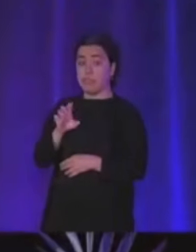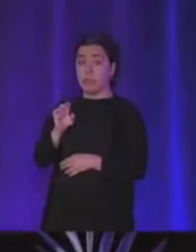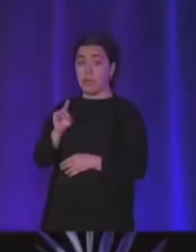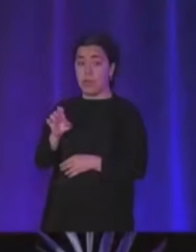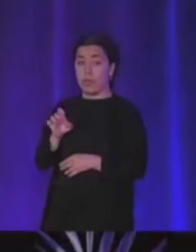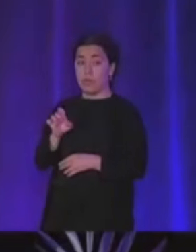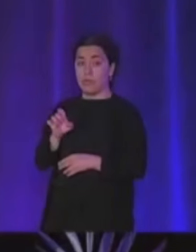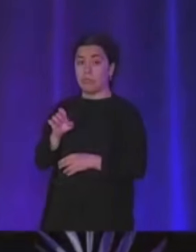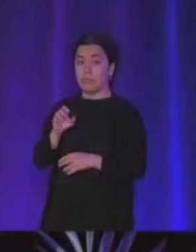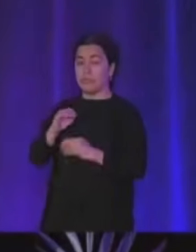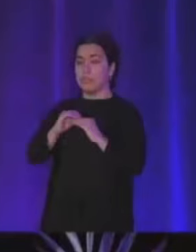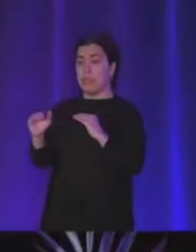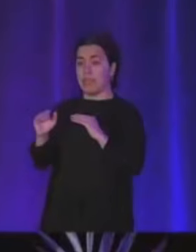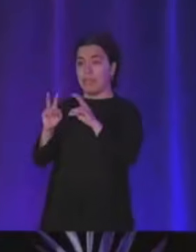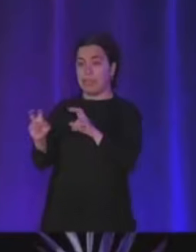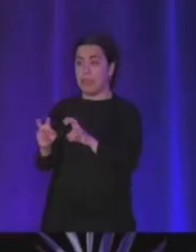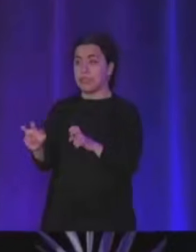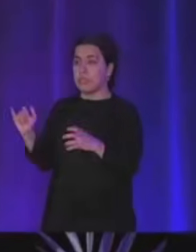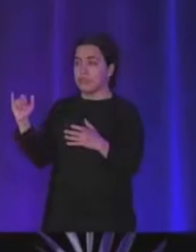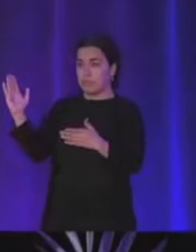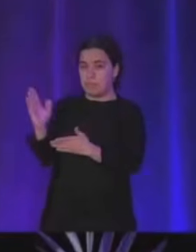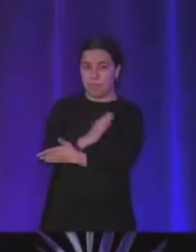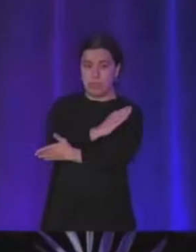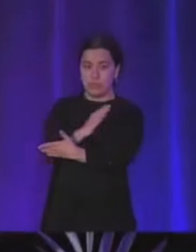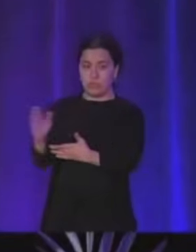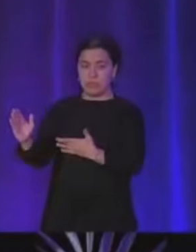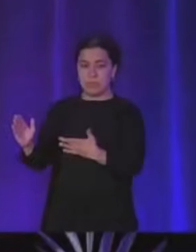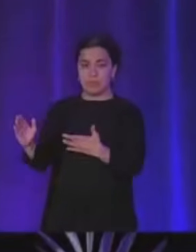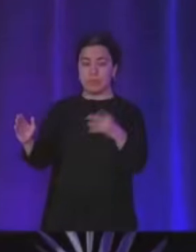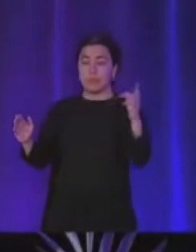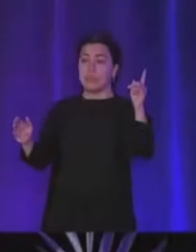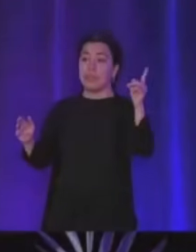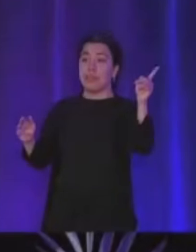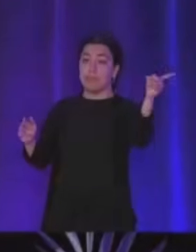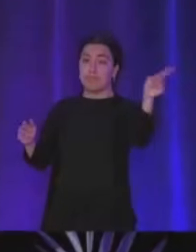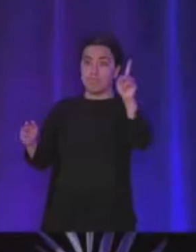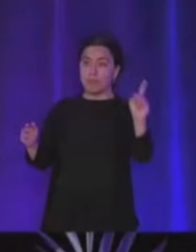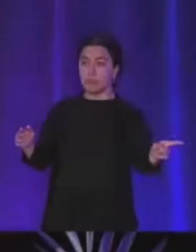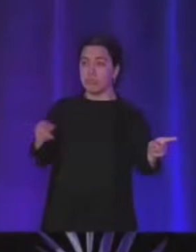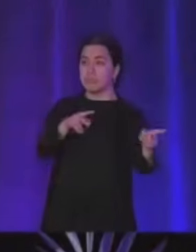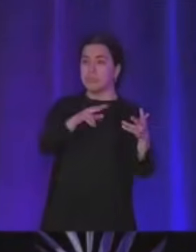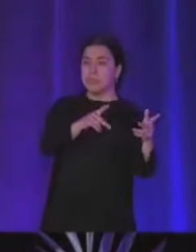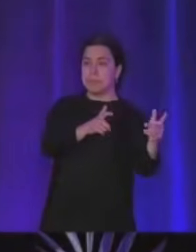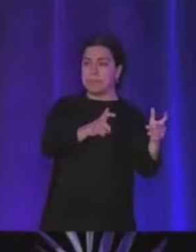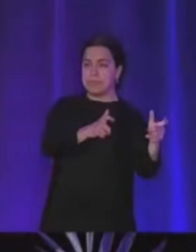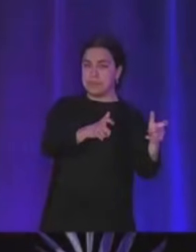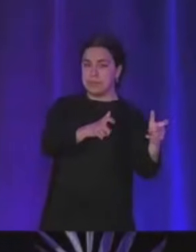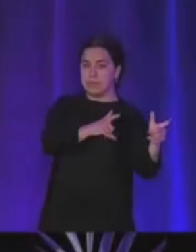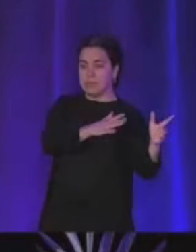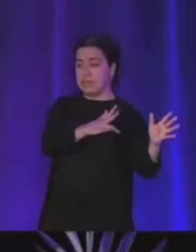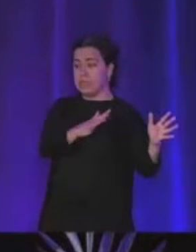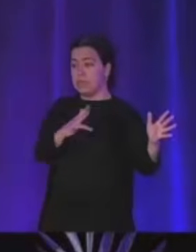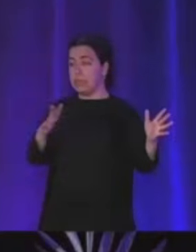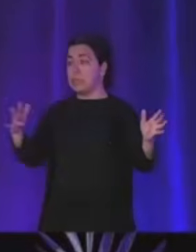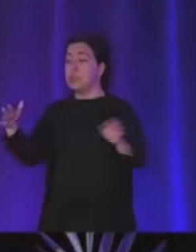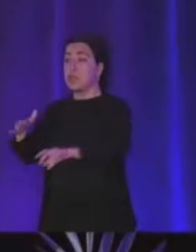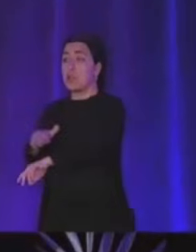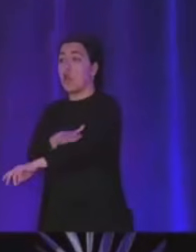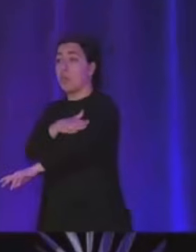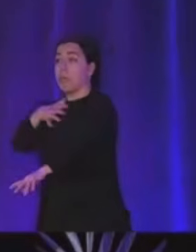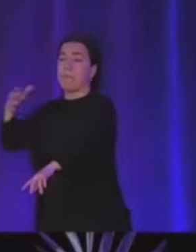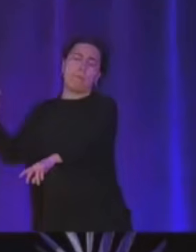static analysis also has a spectrum like that. On the one hand, the left, we have speedy tools, all the way up to the slower but more powerful tools on the